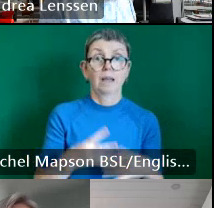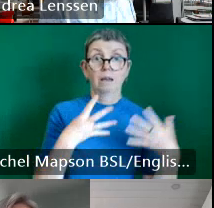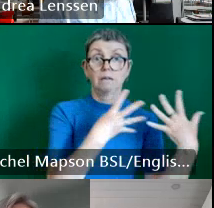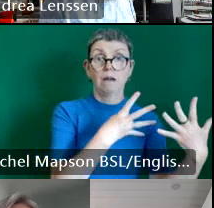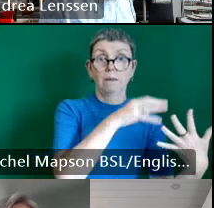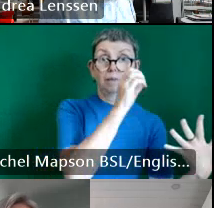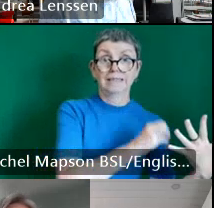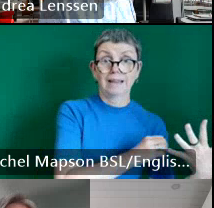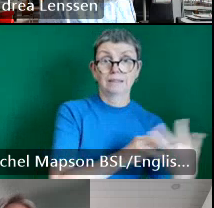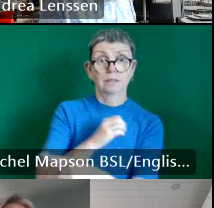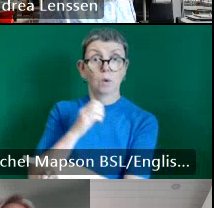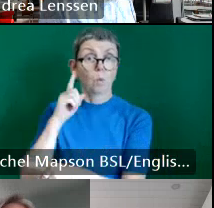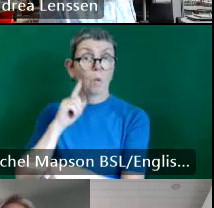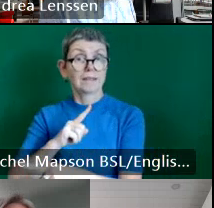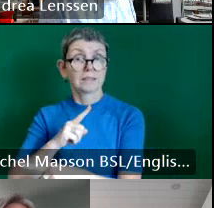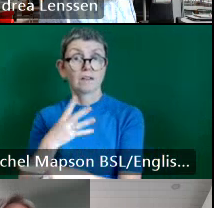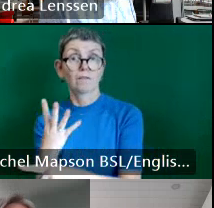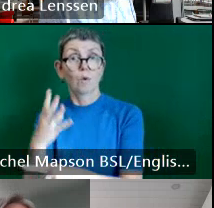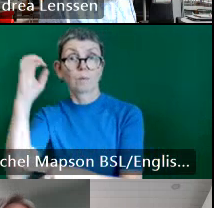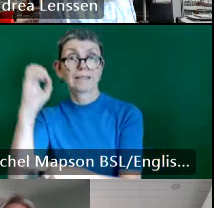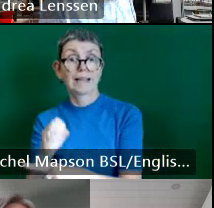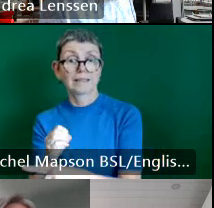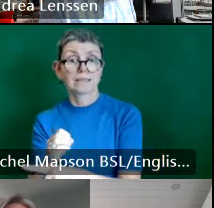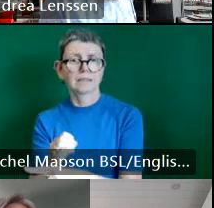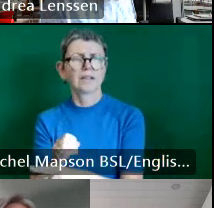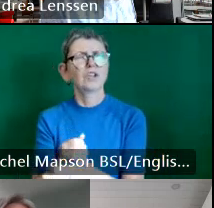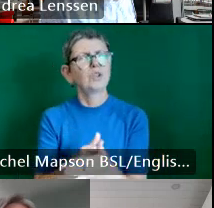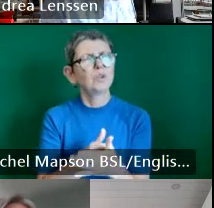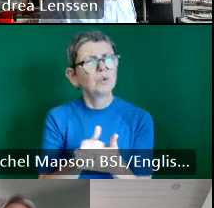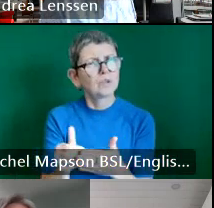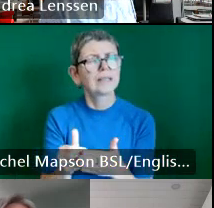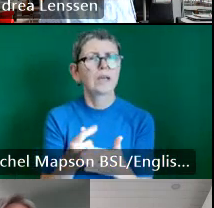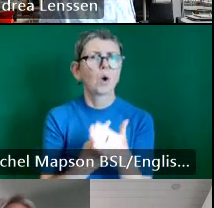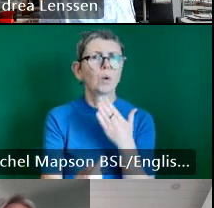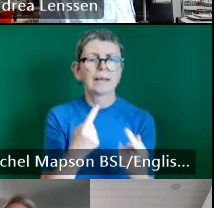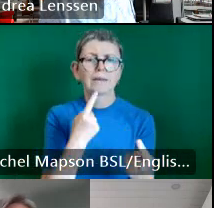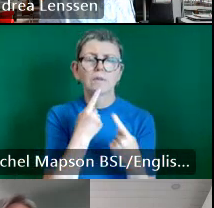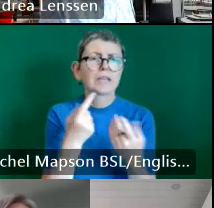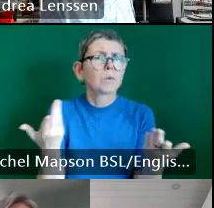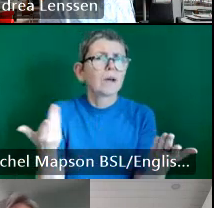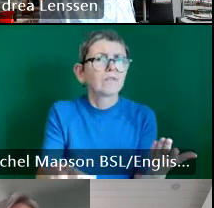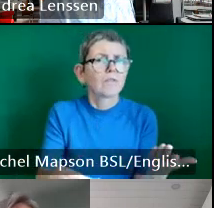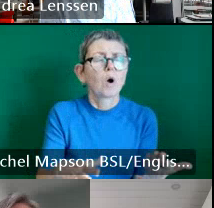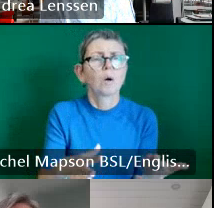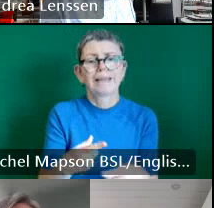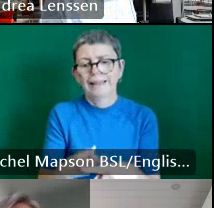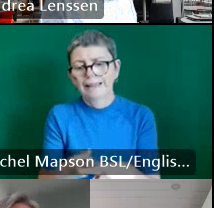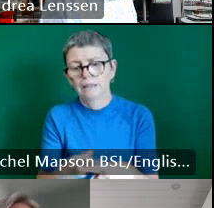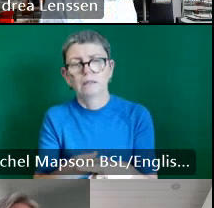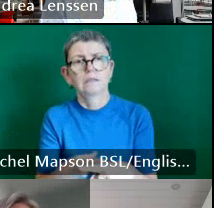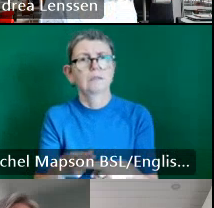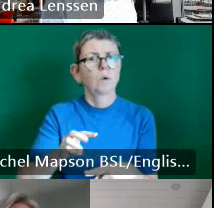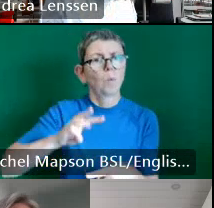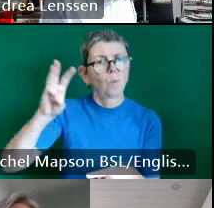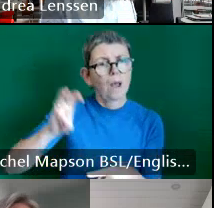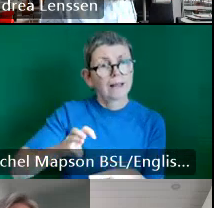times when we look at the data, we can only find data from England and Wales that are broken down through ethnicity.